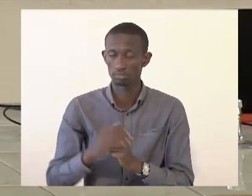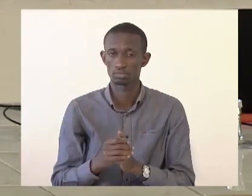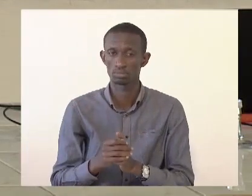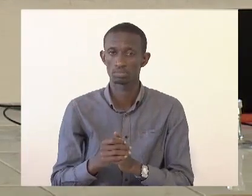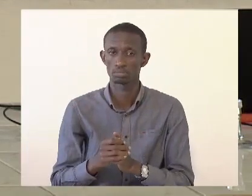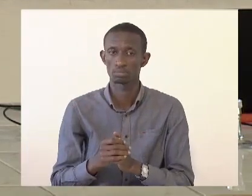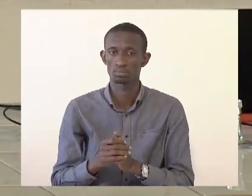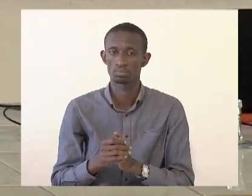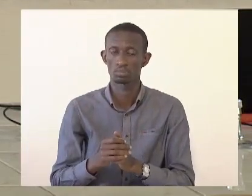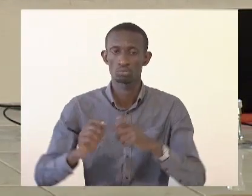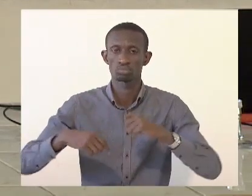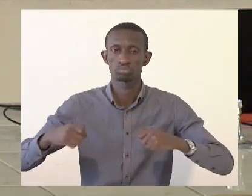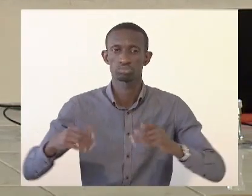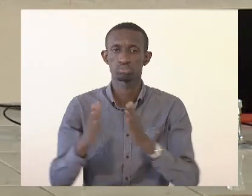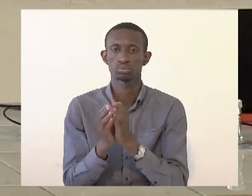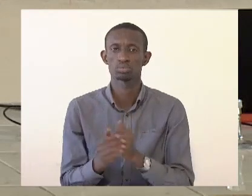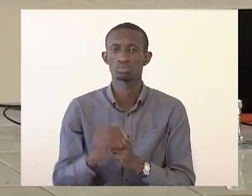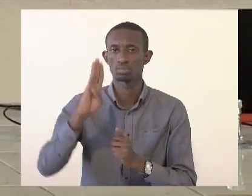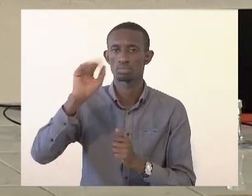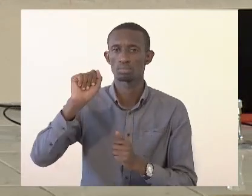It's barium carbonate.